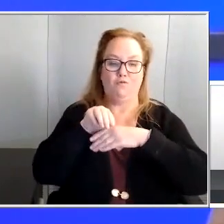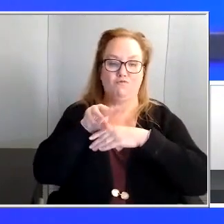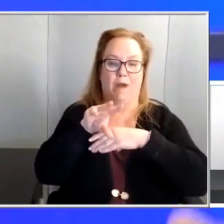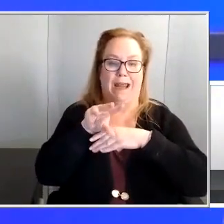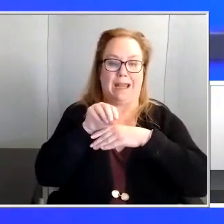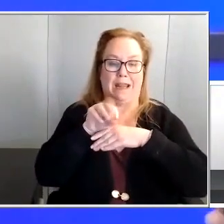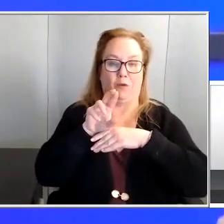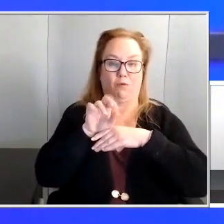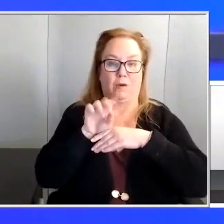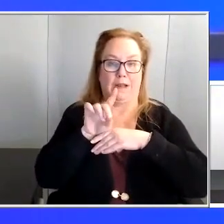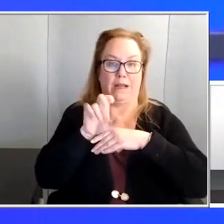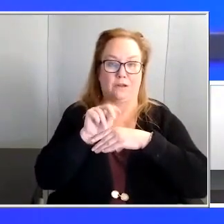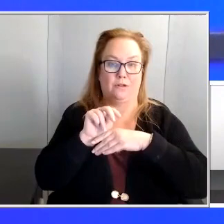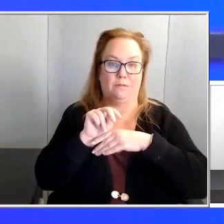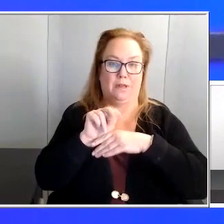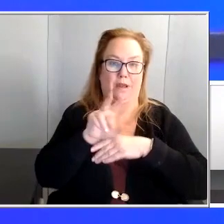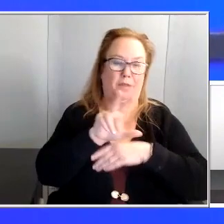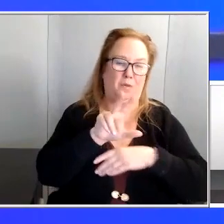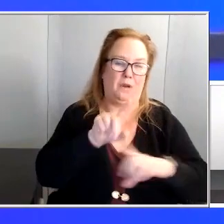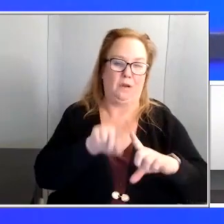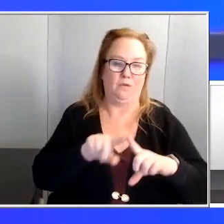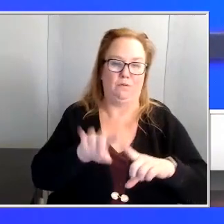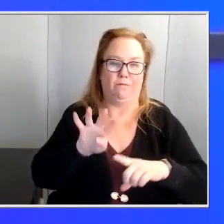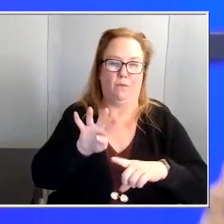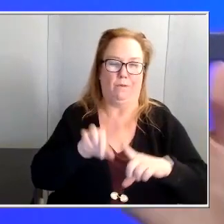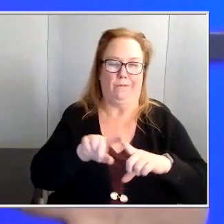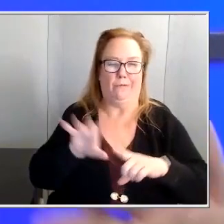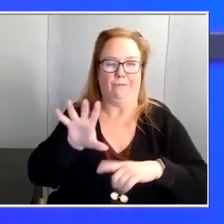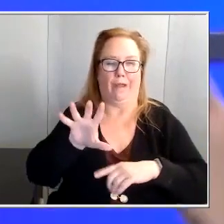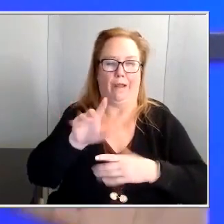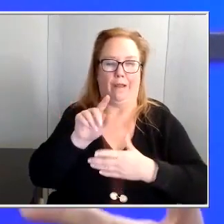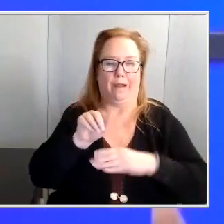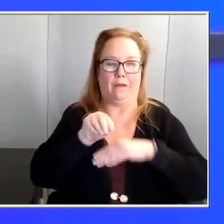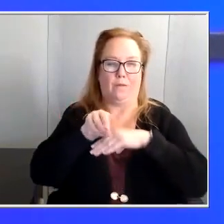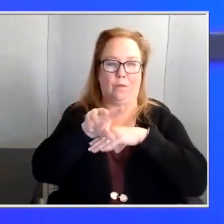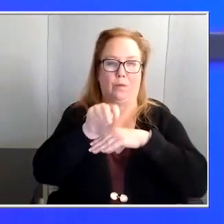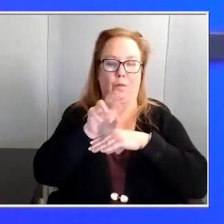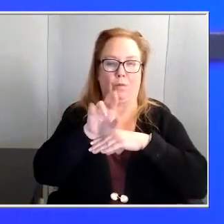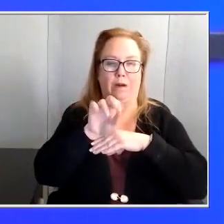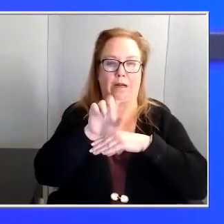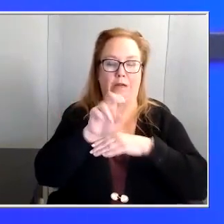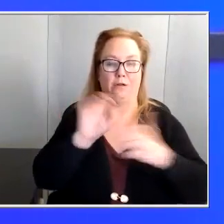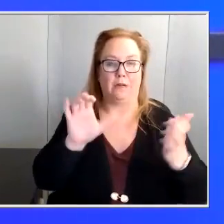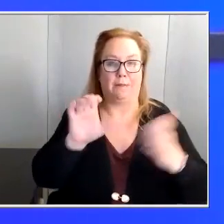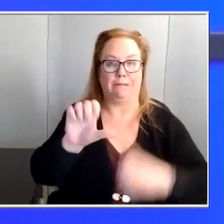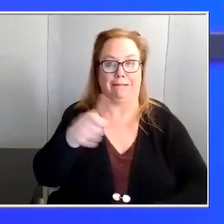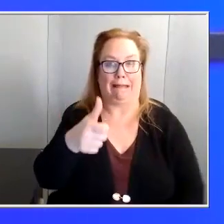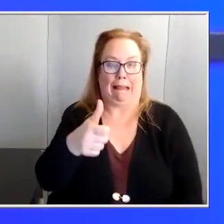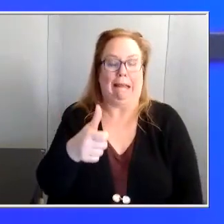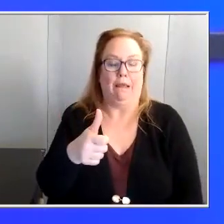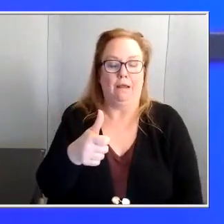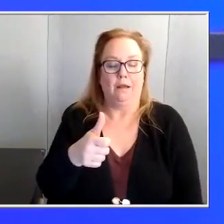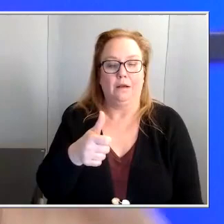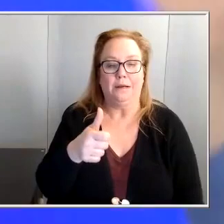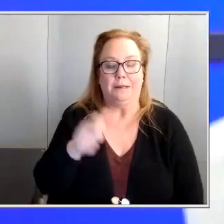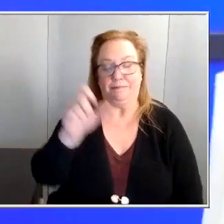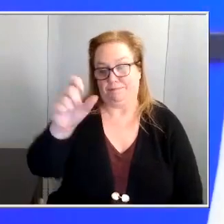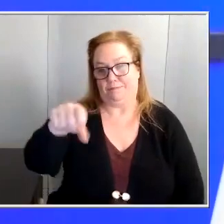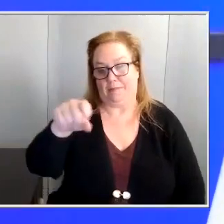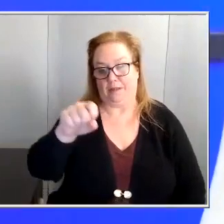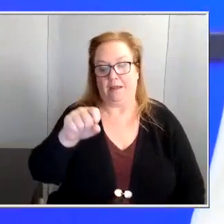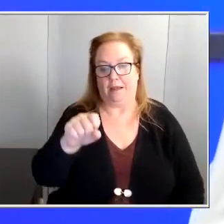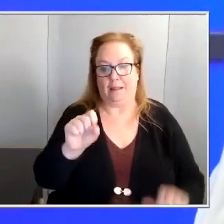a 3 or 5 treatment regimen as opposed to 10 or something like that. But yes, the